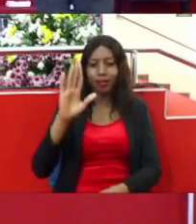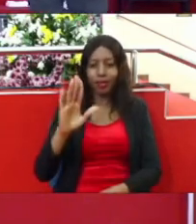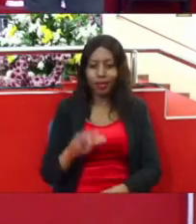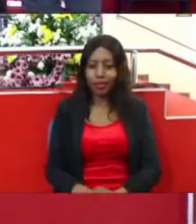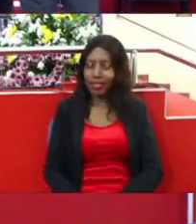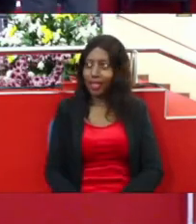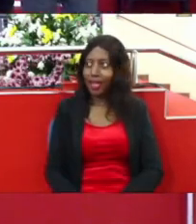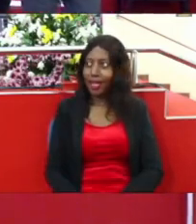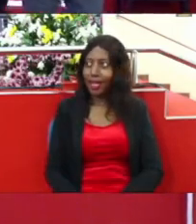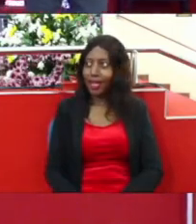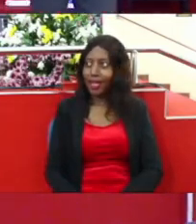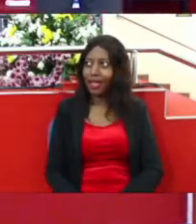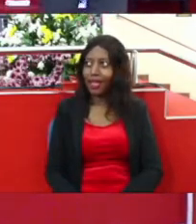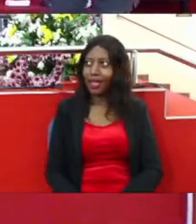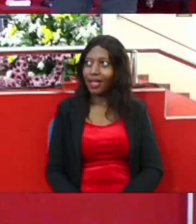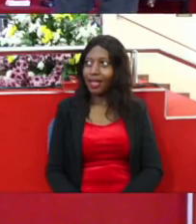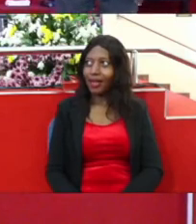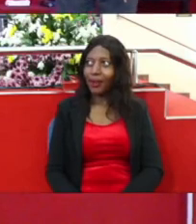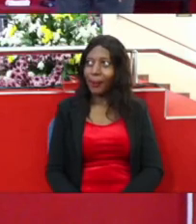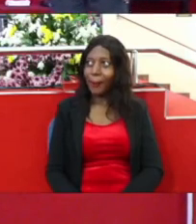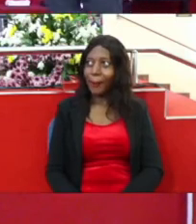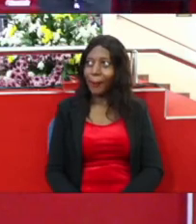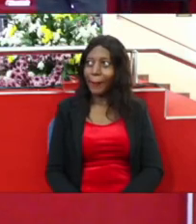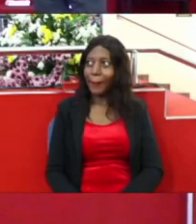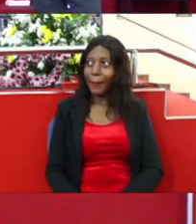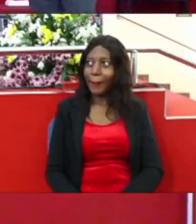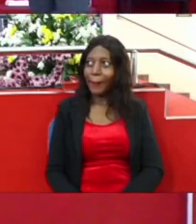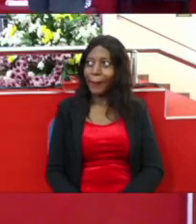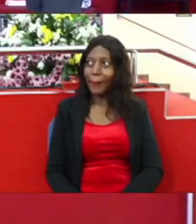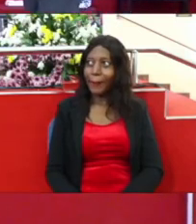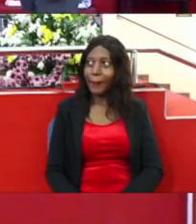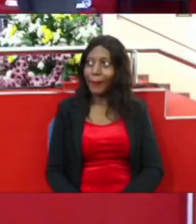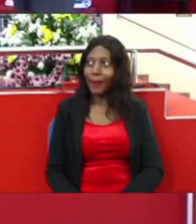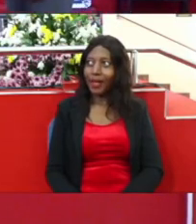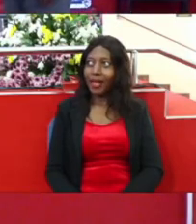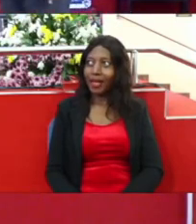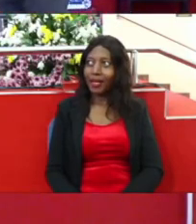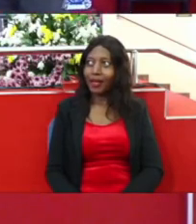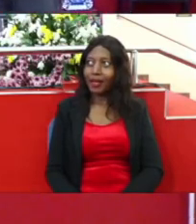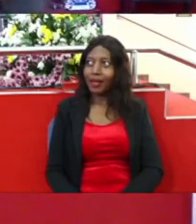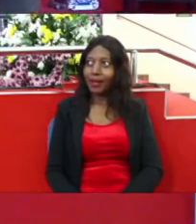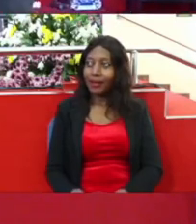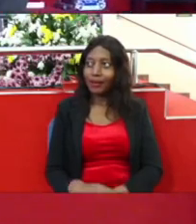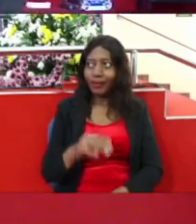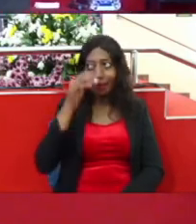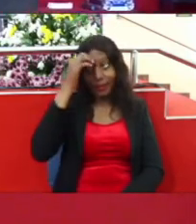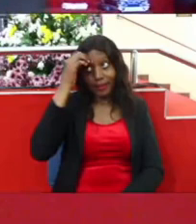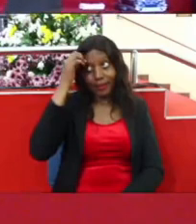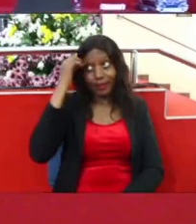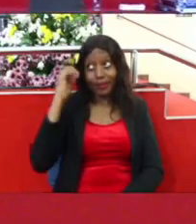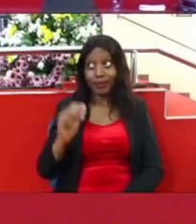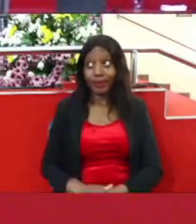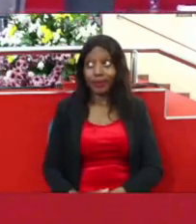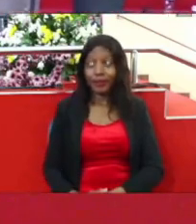days. Tubuni, and then this city will be destroyed. Kisha mji utaangamizwa. 40 days. This city will